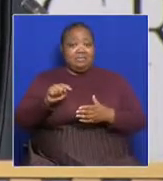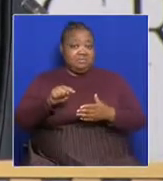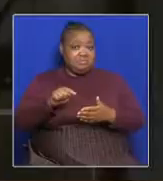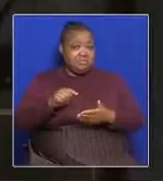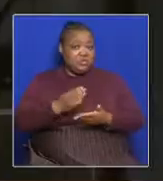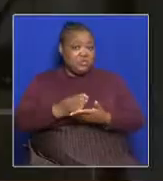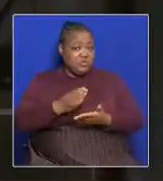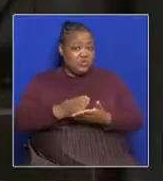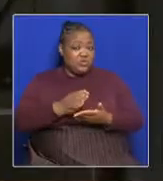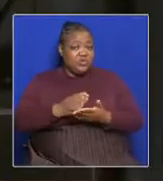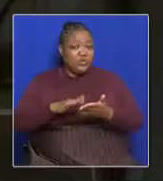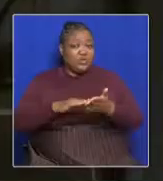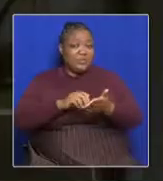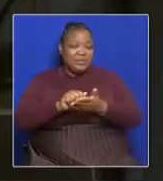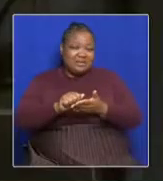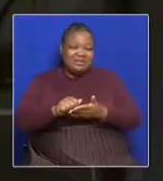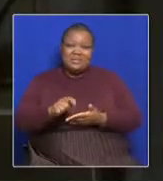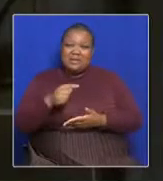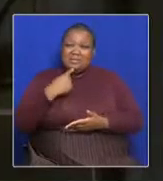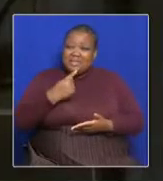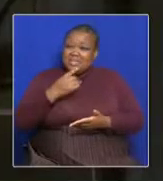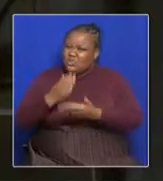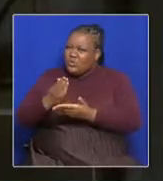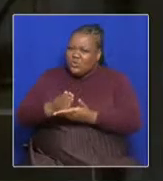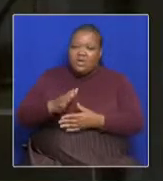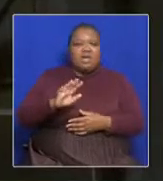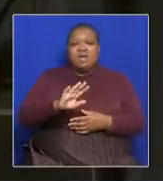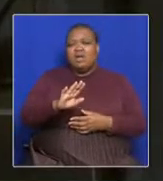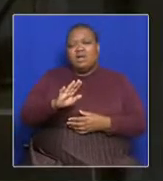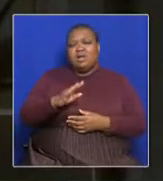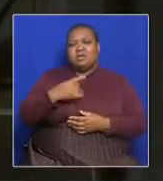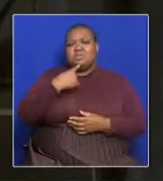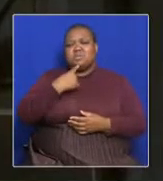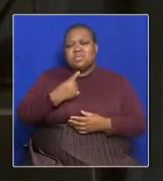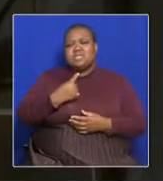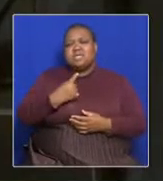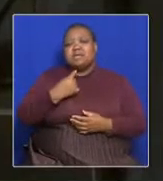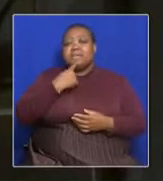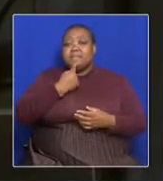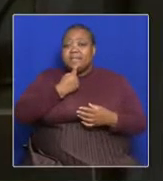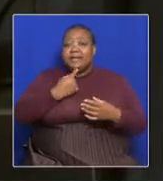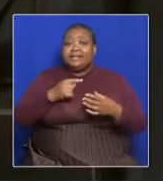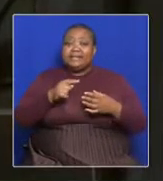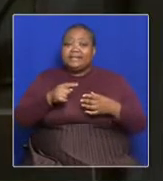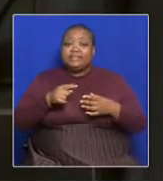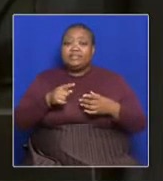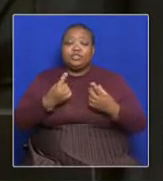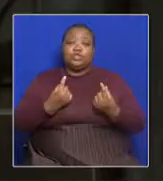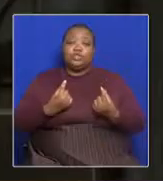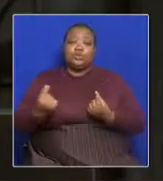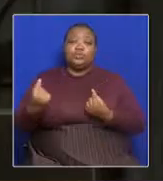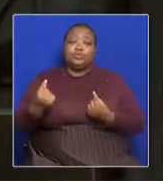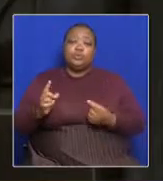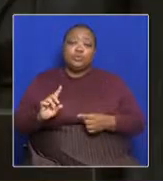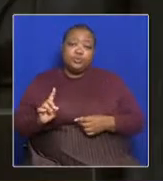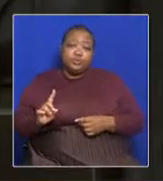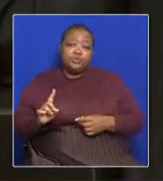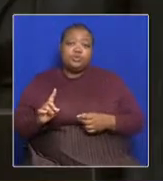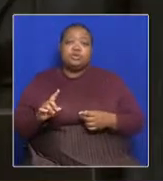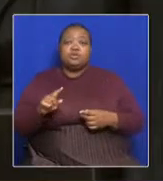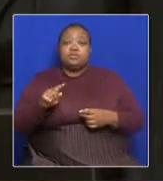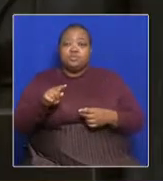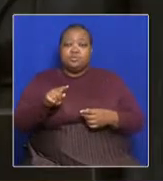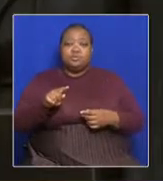saying it guarantees, but at the very least what it would do, it would have given us a